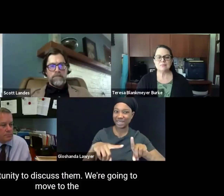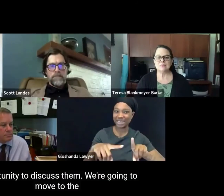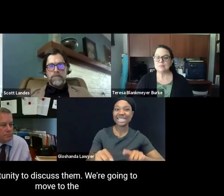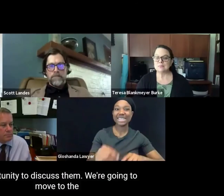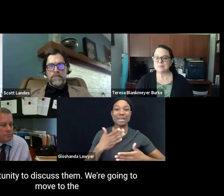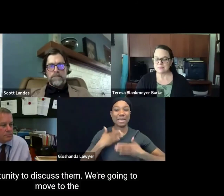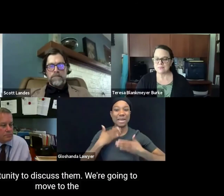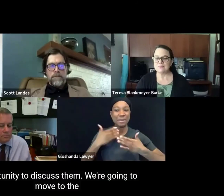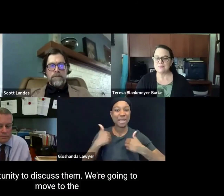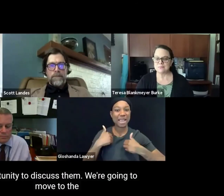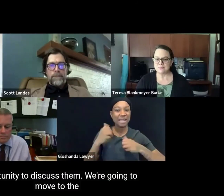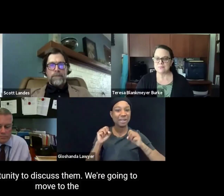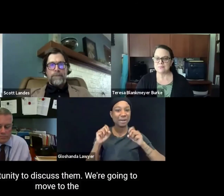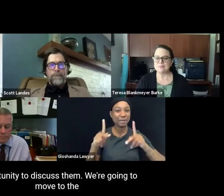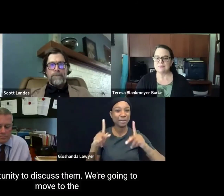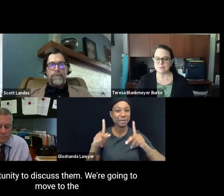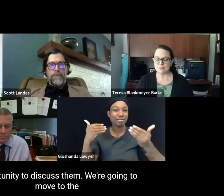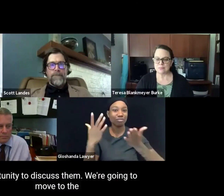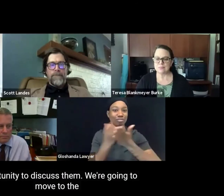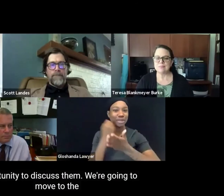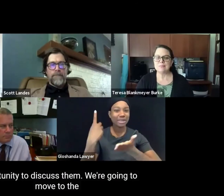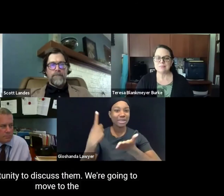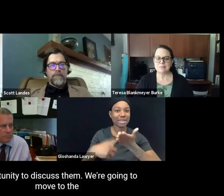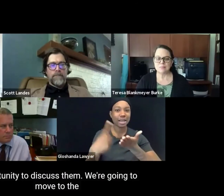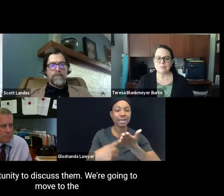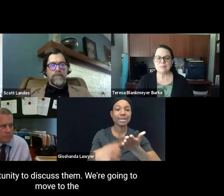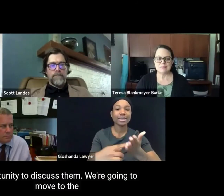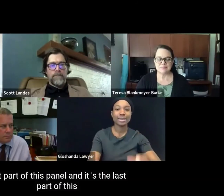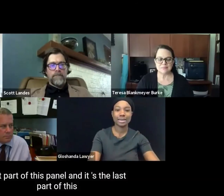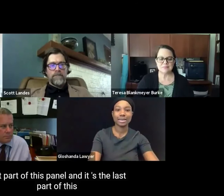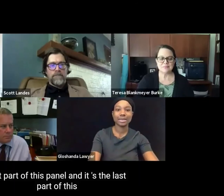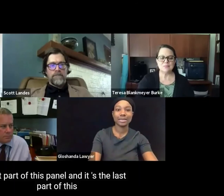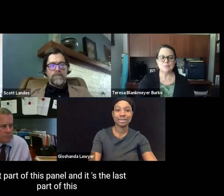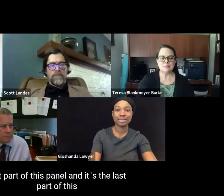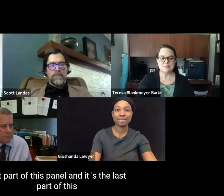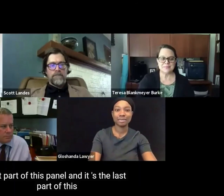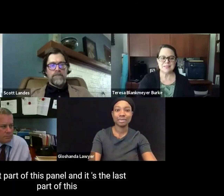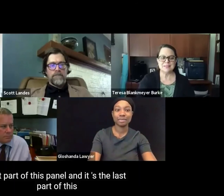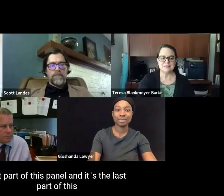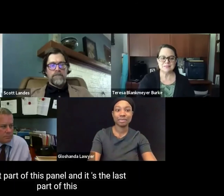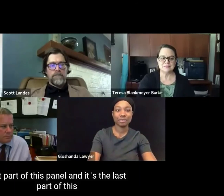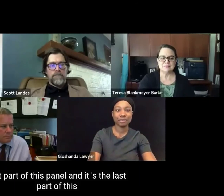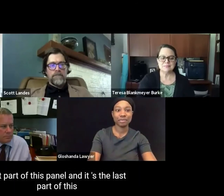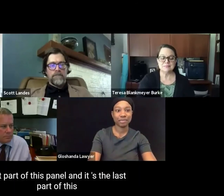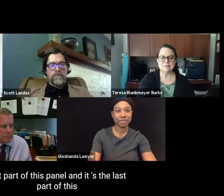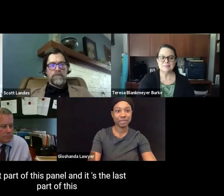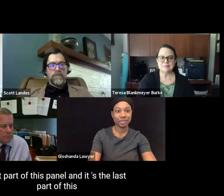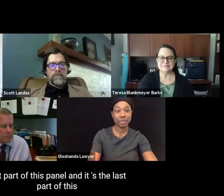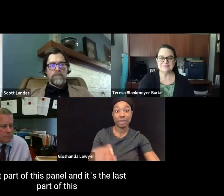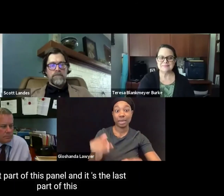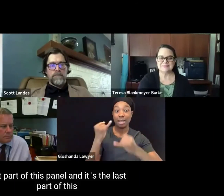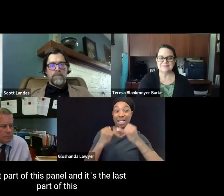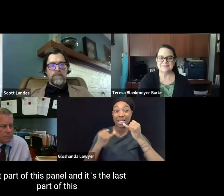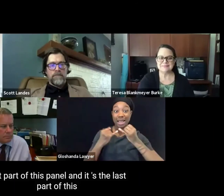the opportunity to discuss them. We're going to move to the last part of this panel, and it's the last part of this